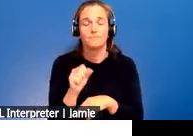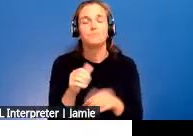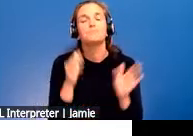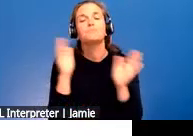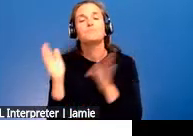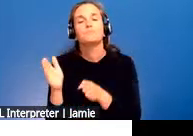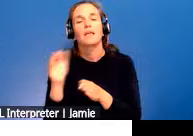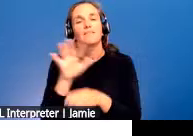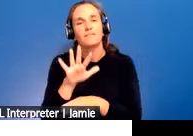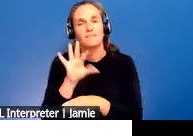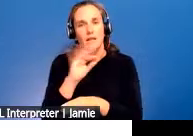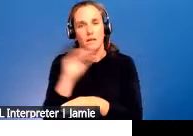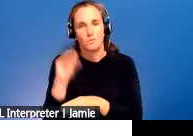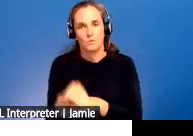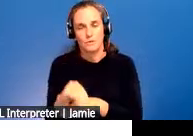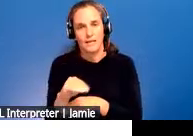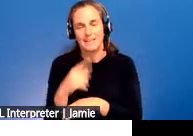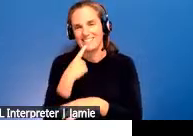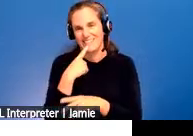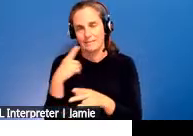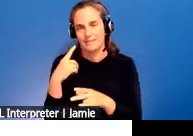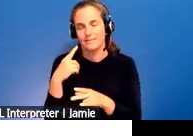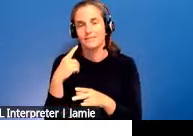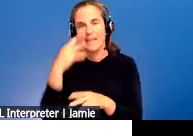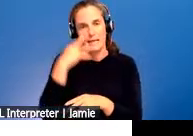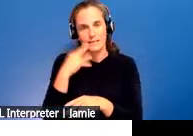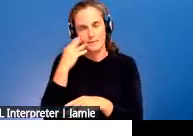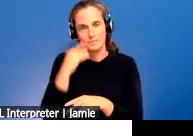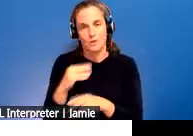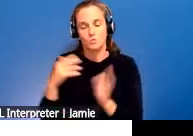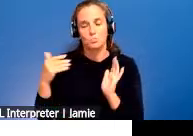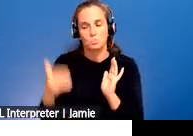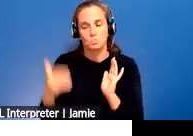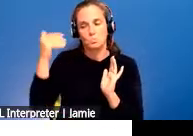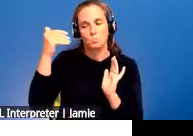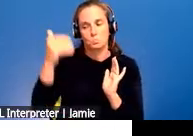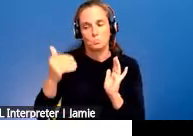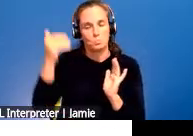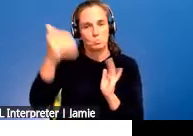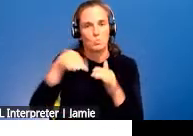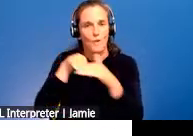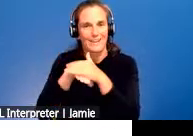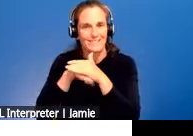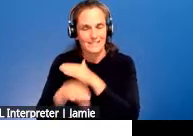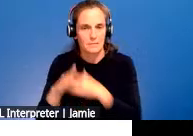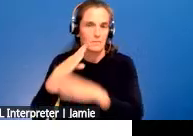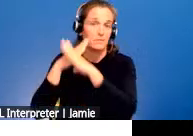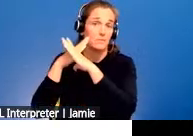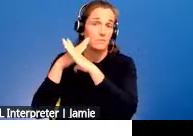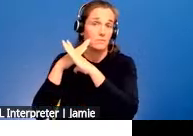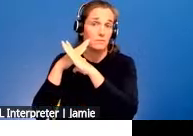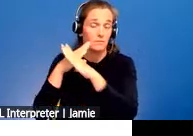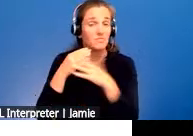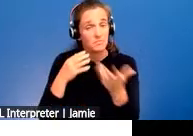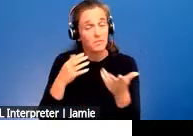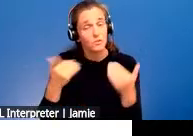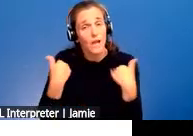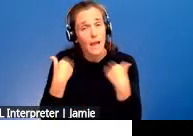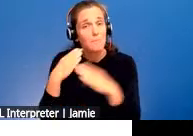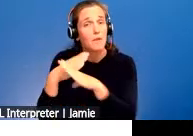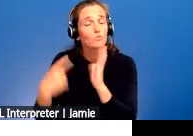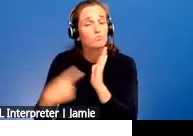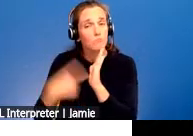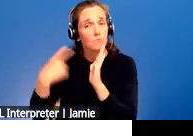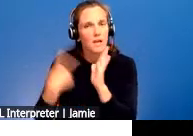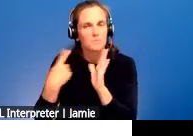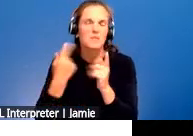that they experienced occasional accessibility barriers, meaning that they had accessibility barriers sometimes, but less than half the